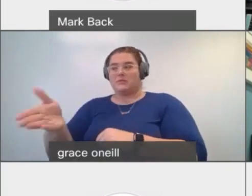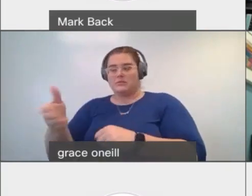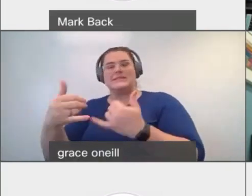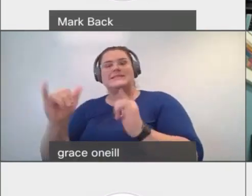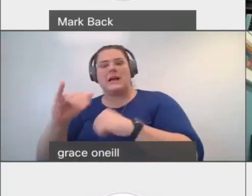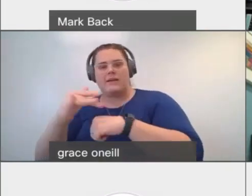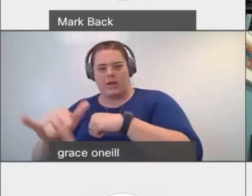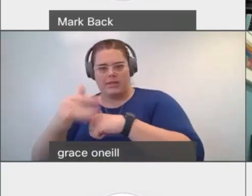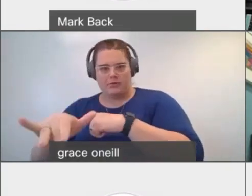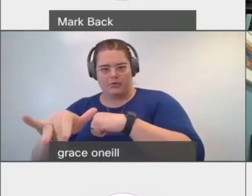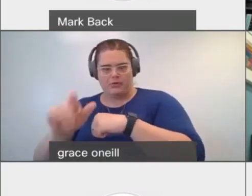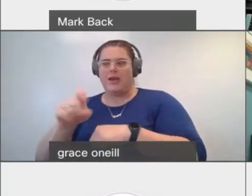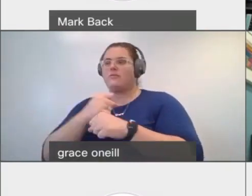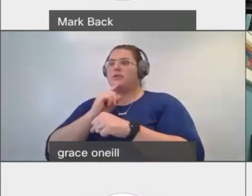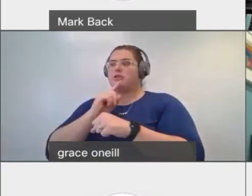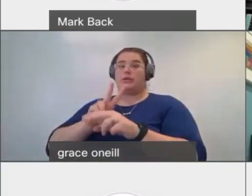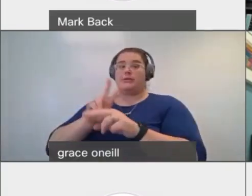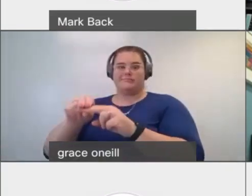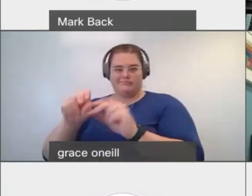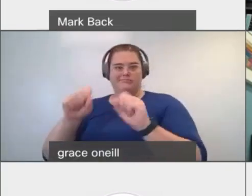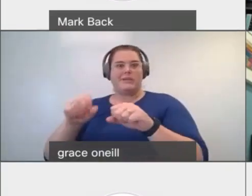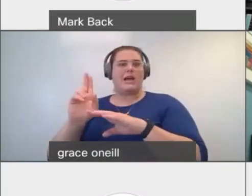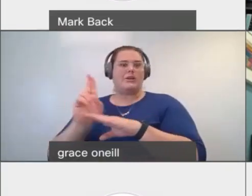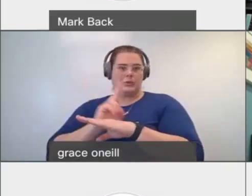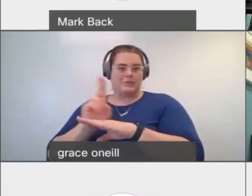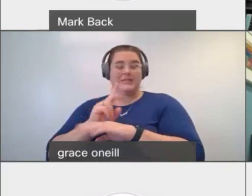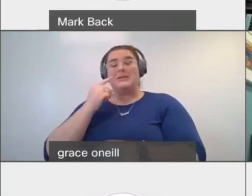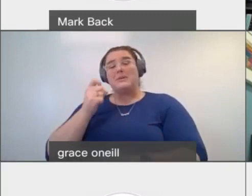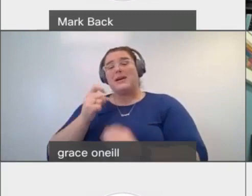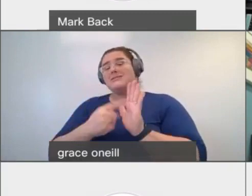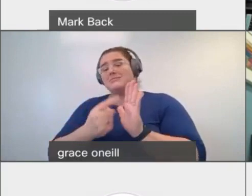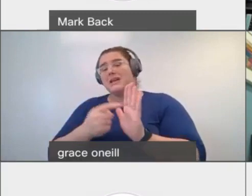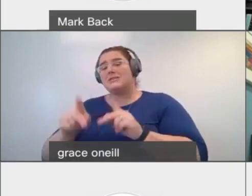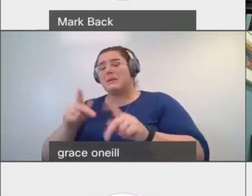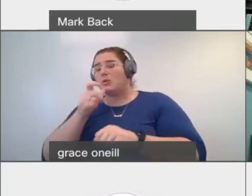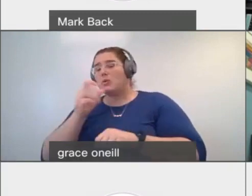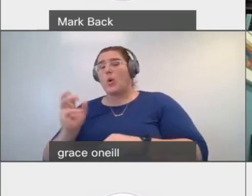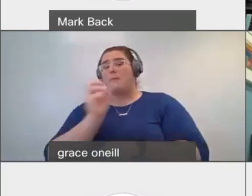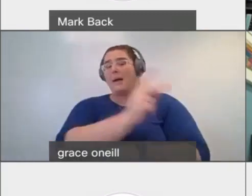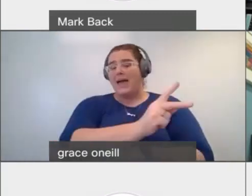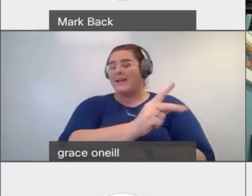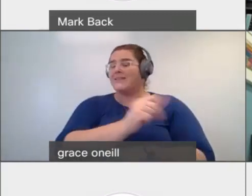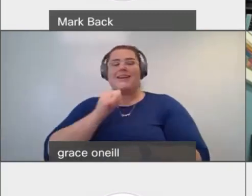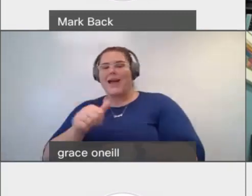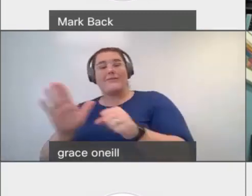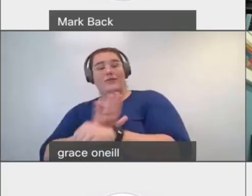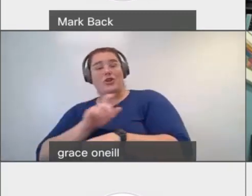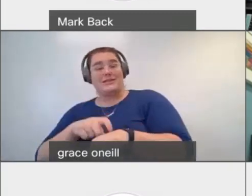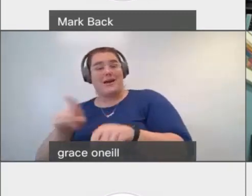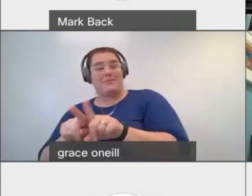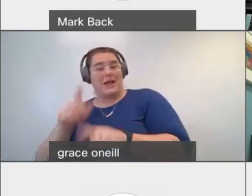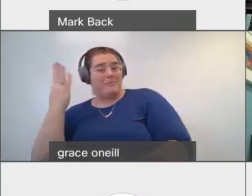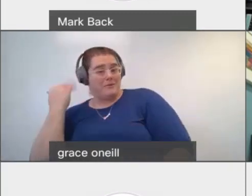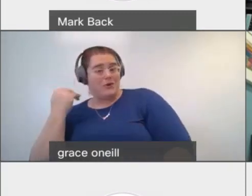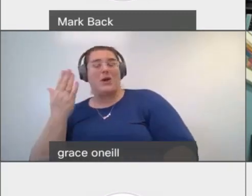day services part-time who were previously there full-time. And for those folks, we need to make sure that effective January